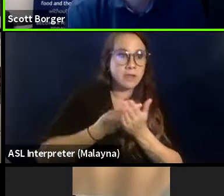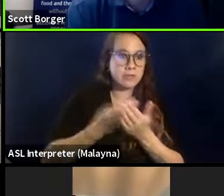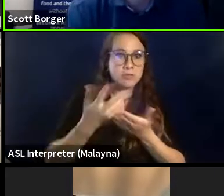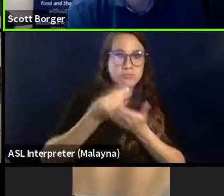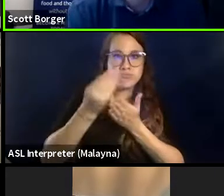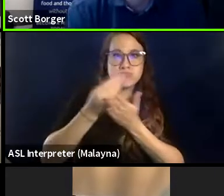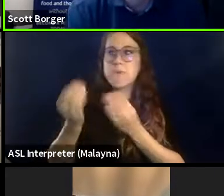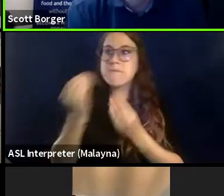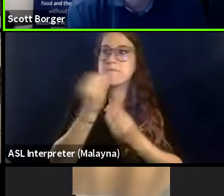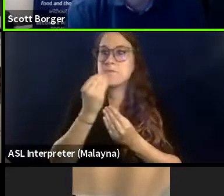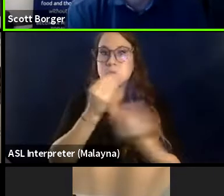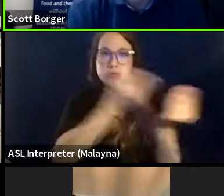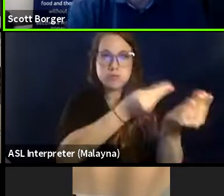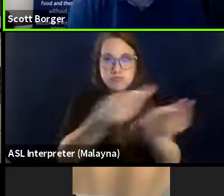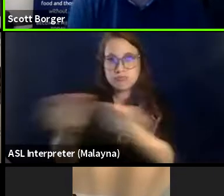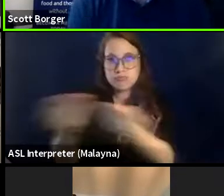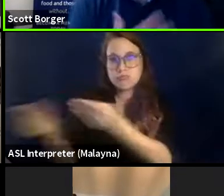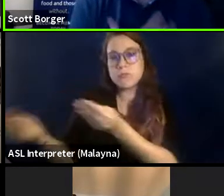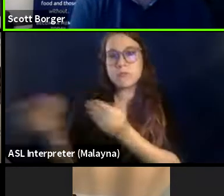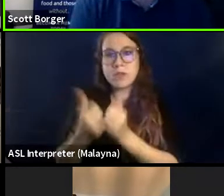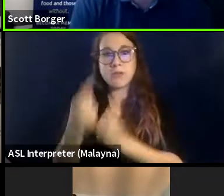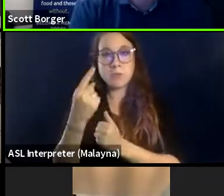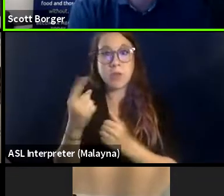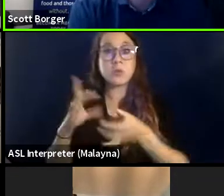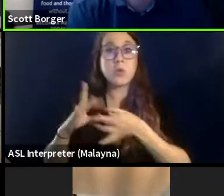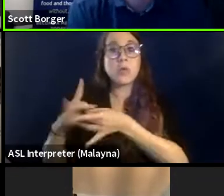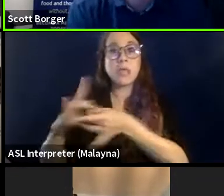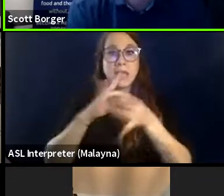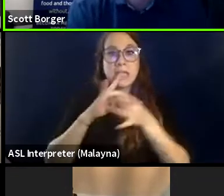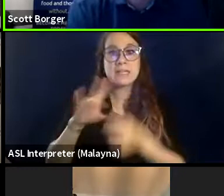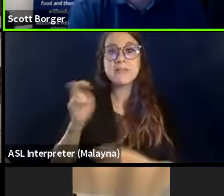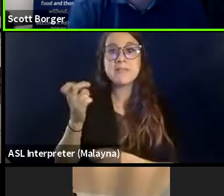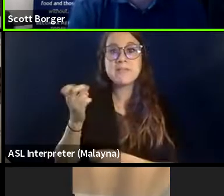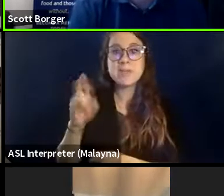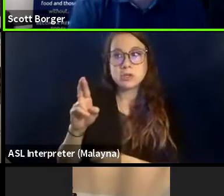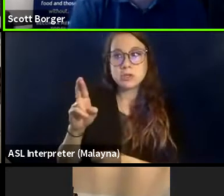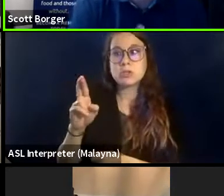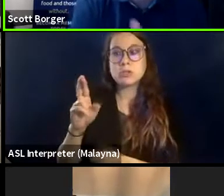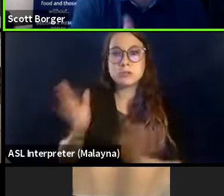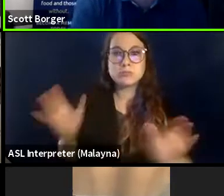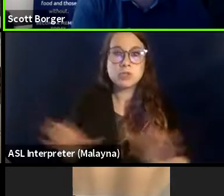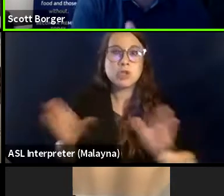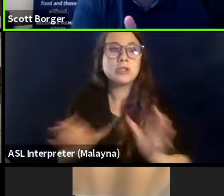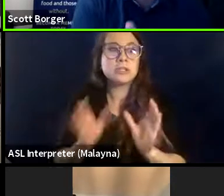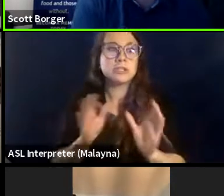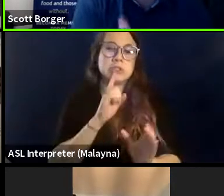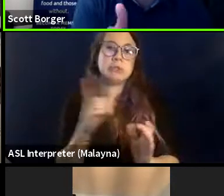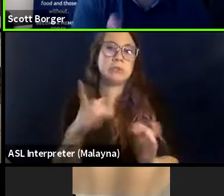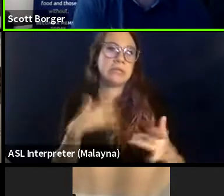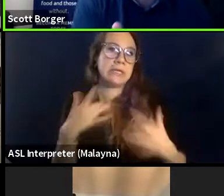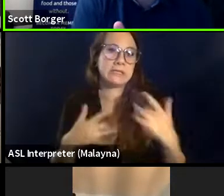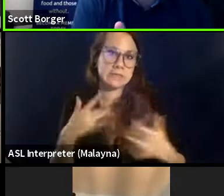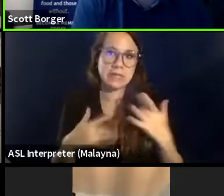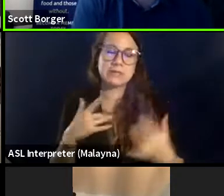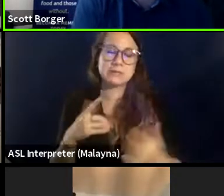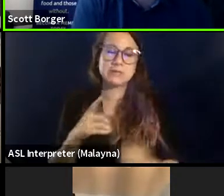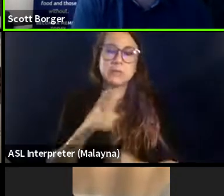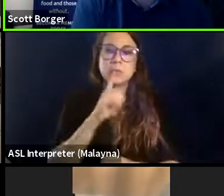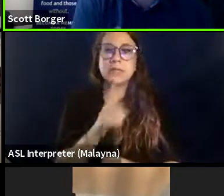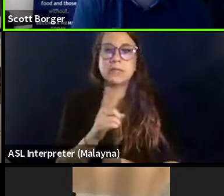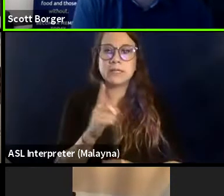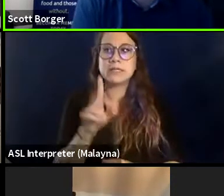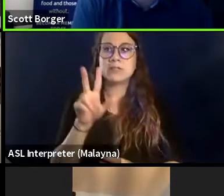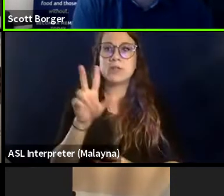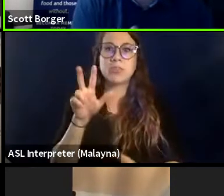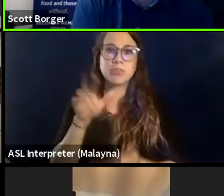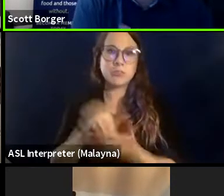that connecting our vendors to be able to encourage our vendors to do that is really exciting. So basically it's